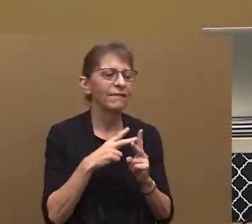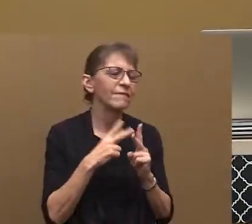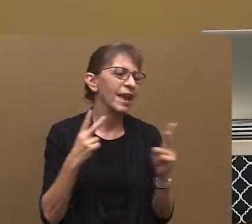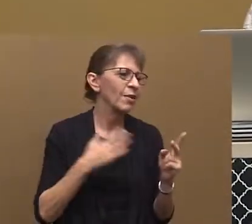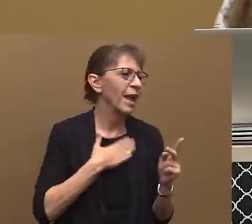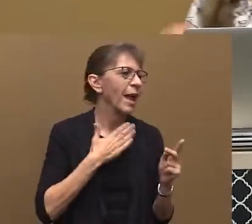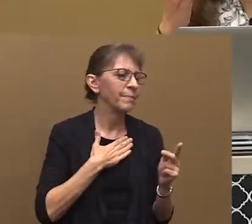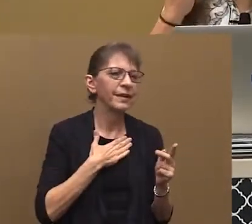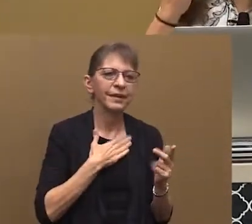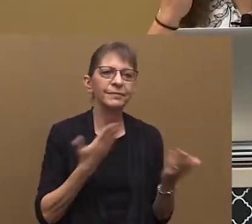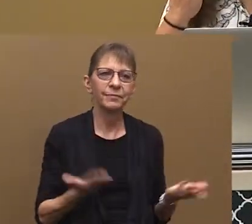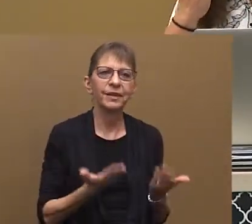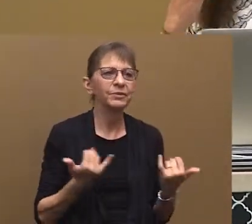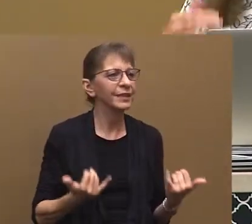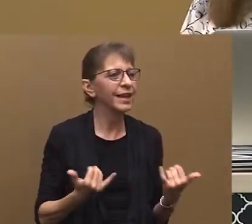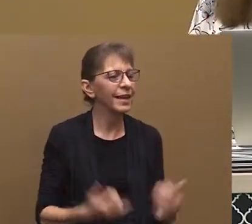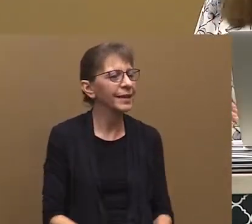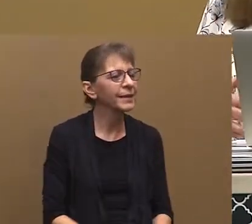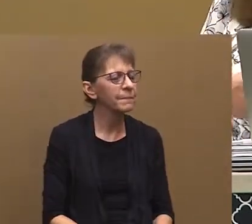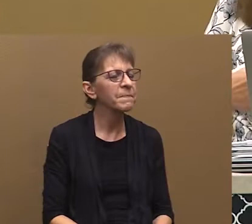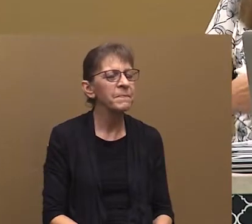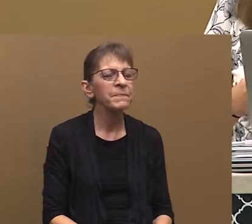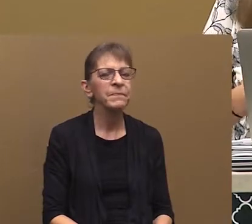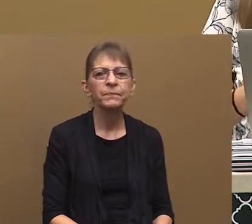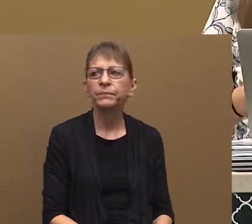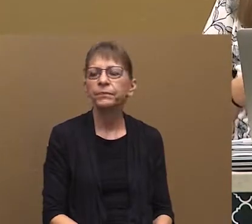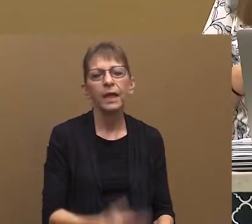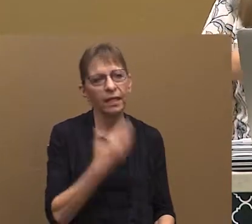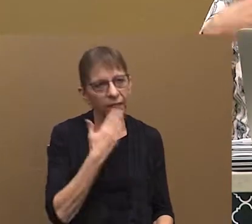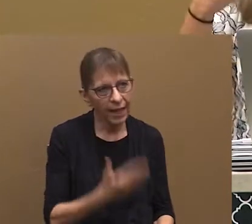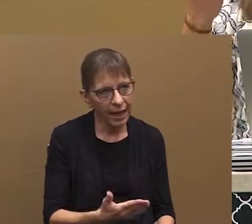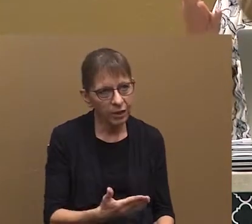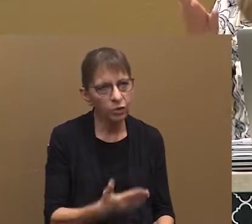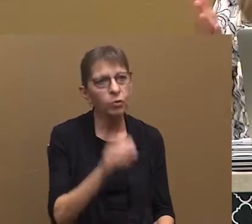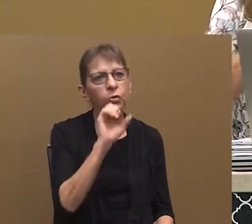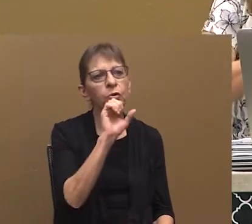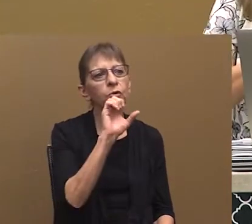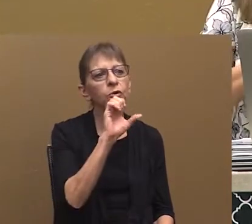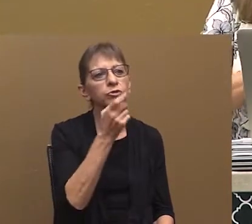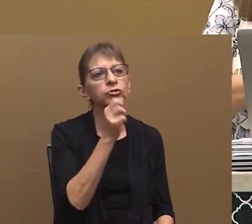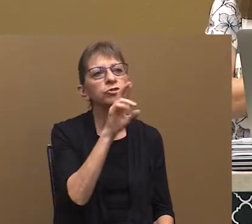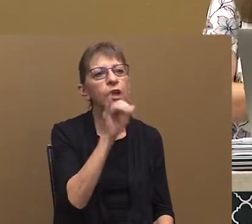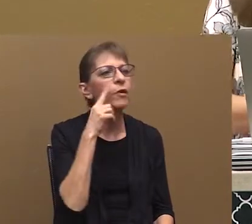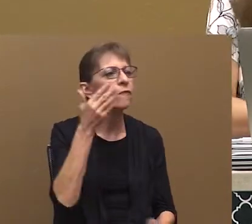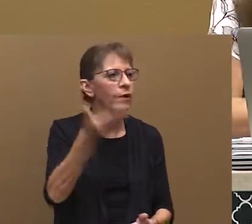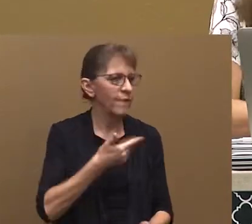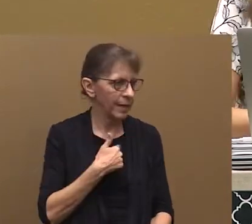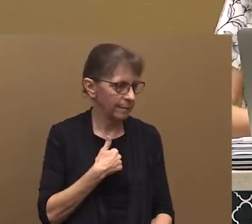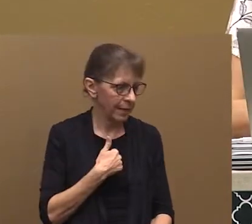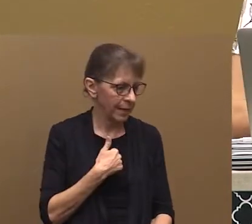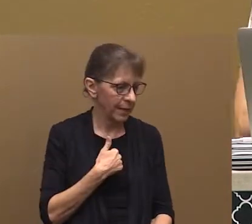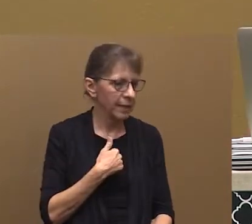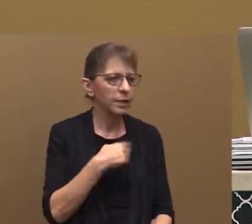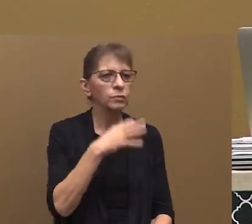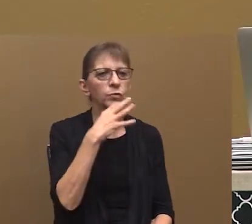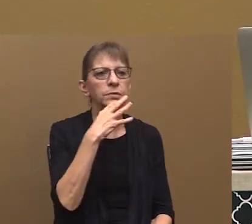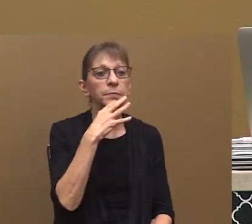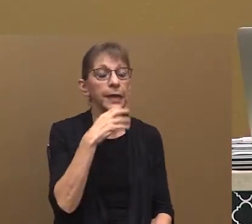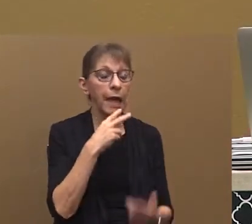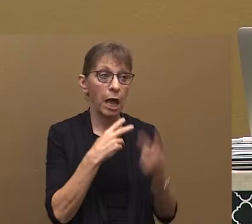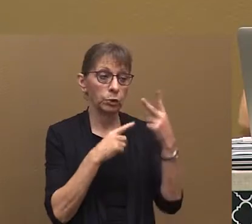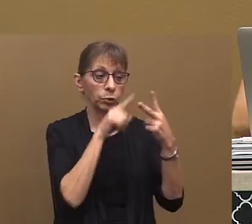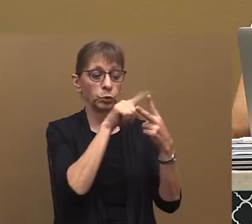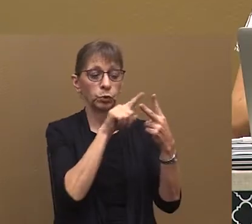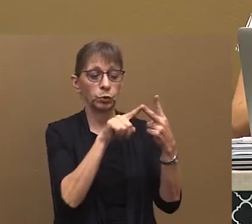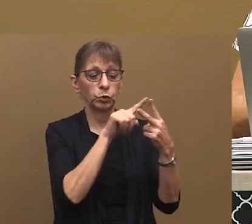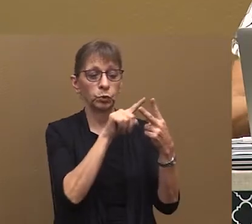I'm very happy to be here today, and thank you to Sherry for inviting me to speak on